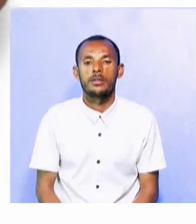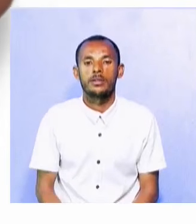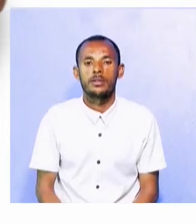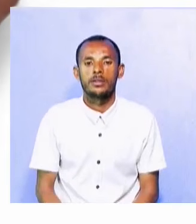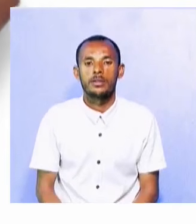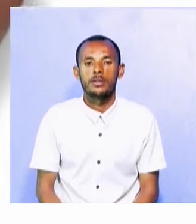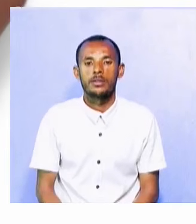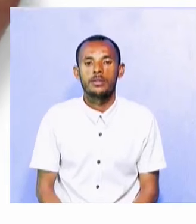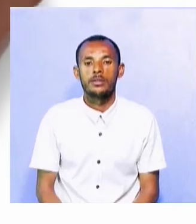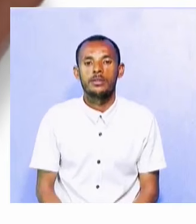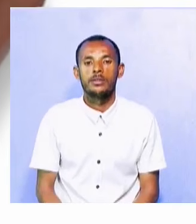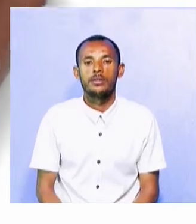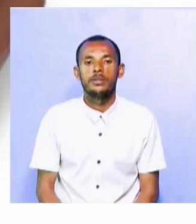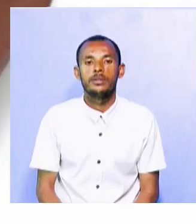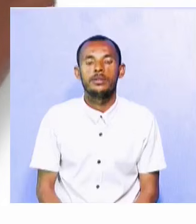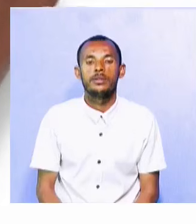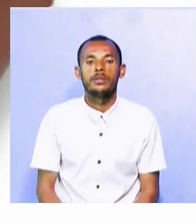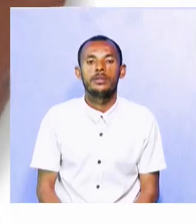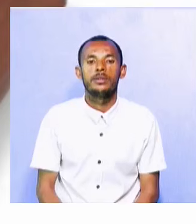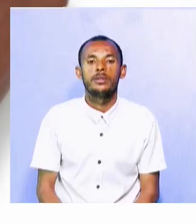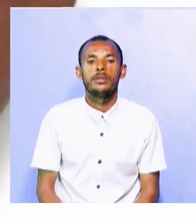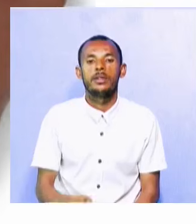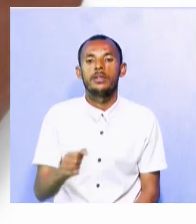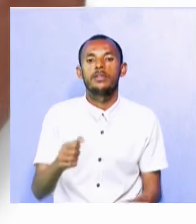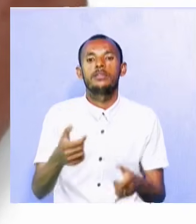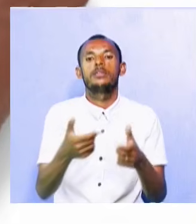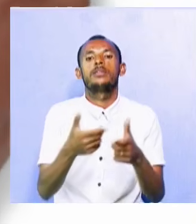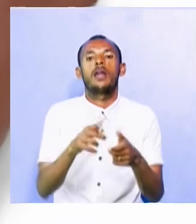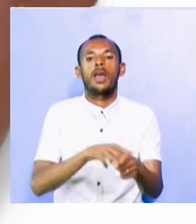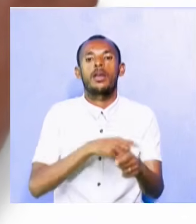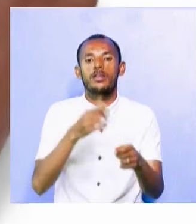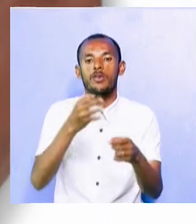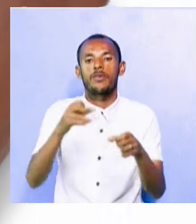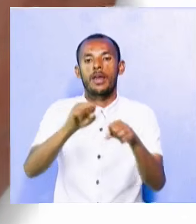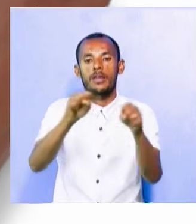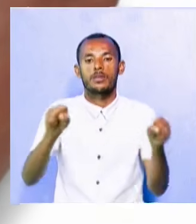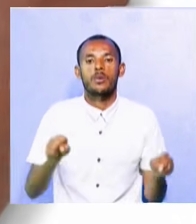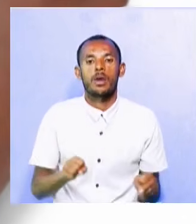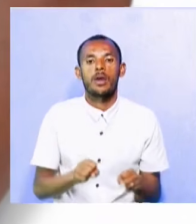The length of the square.